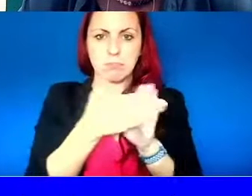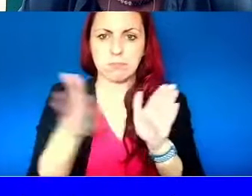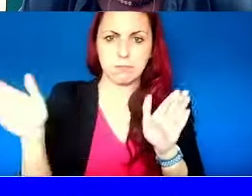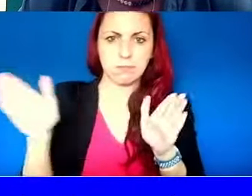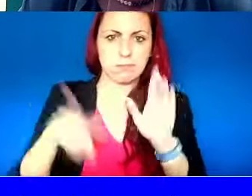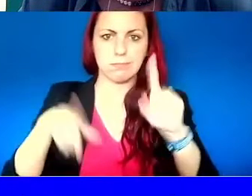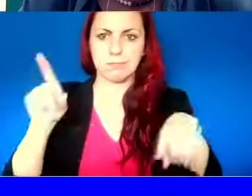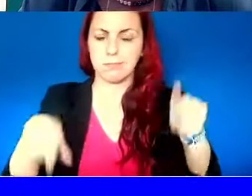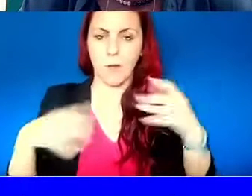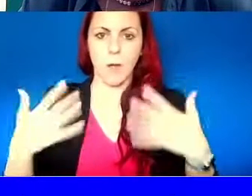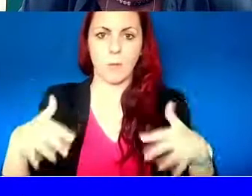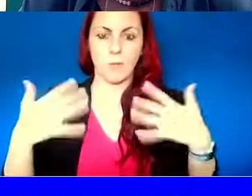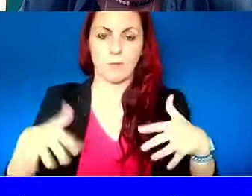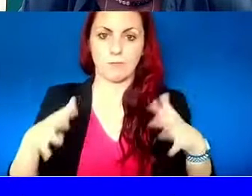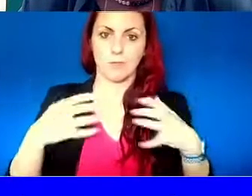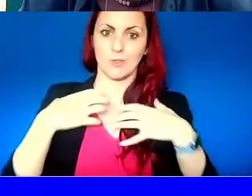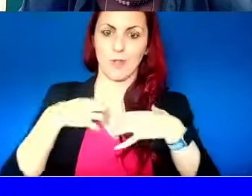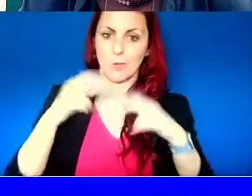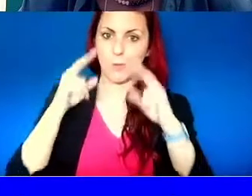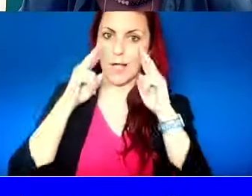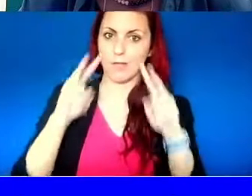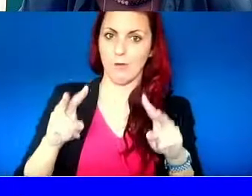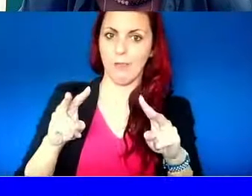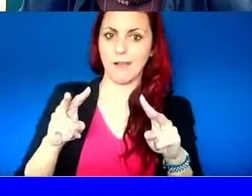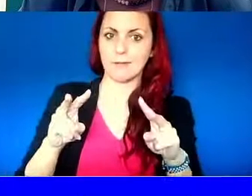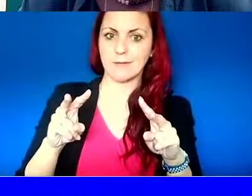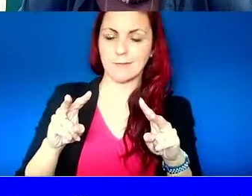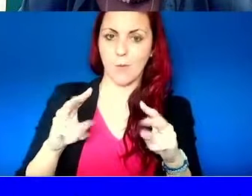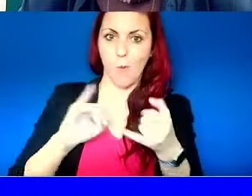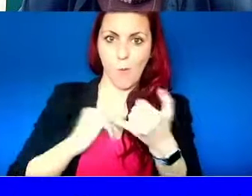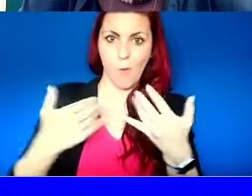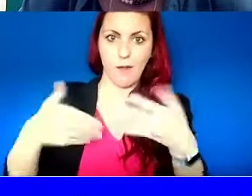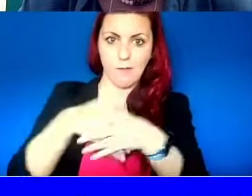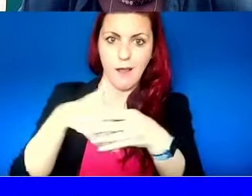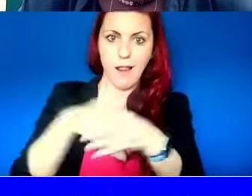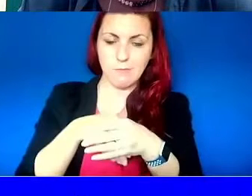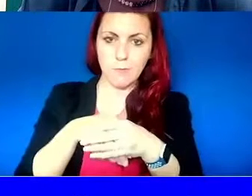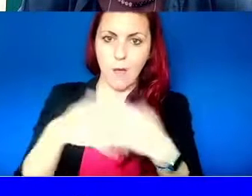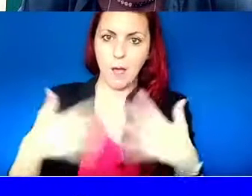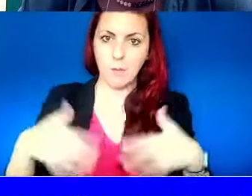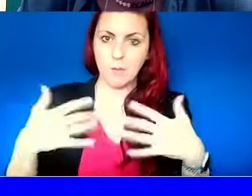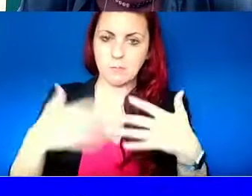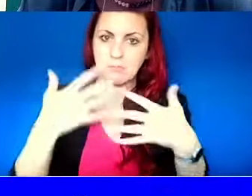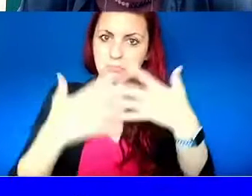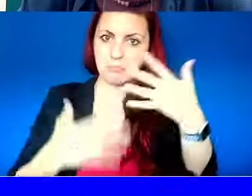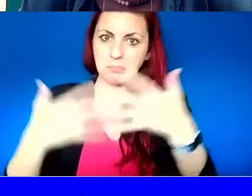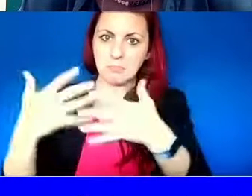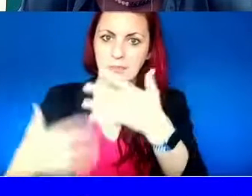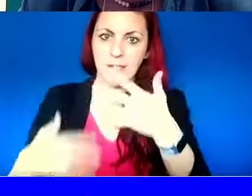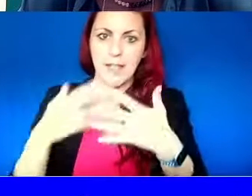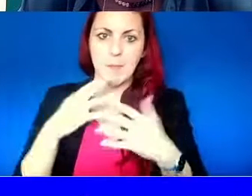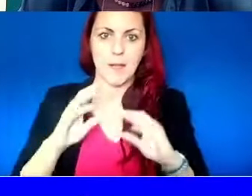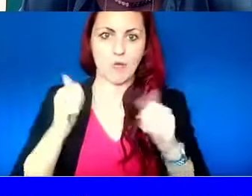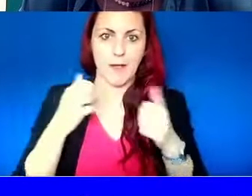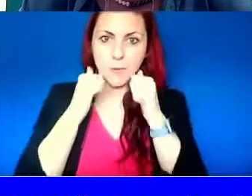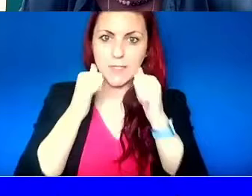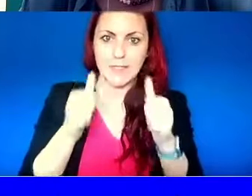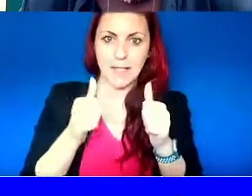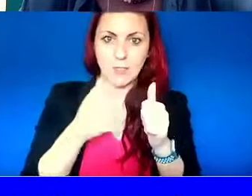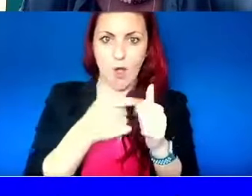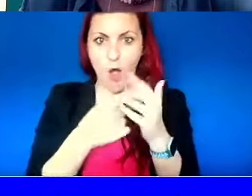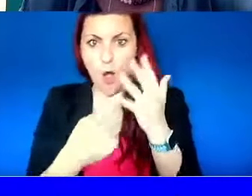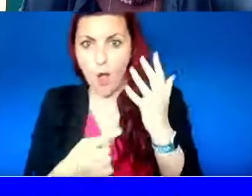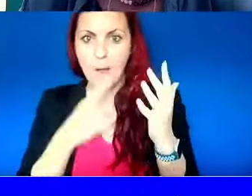I'm not really surprised given Kieran Finley's involvement. It would be great to attend each session, but it is impossible to do